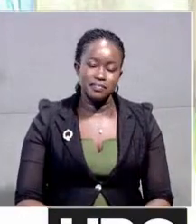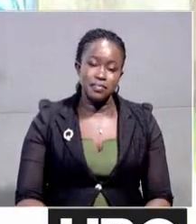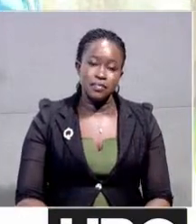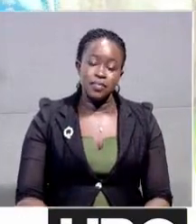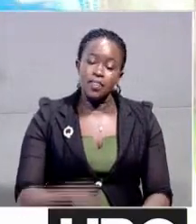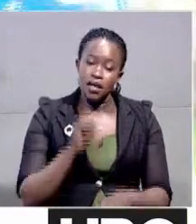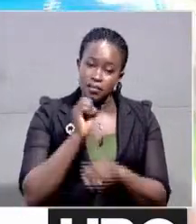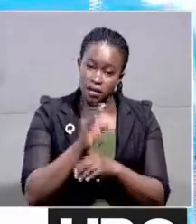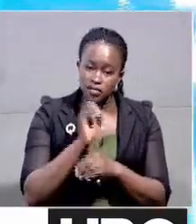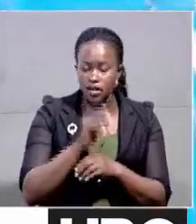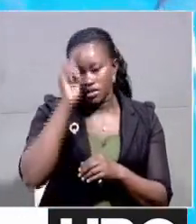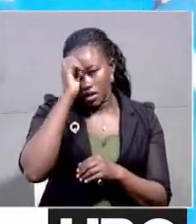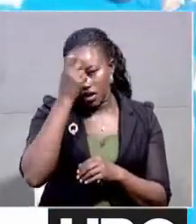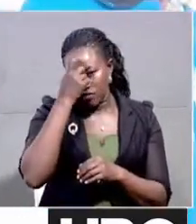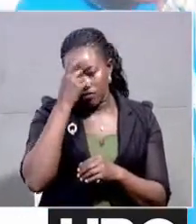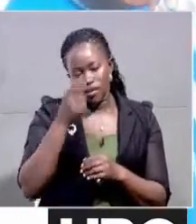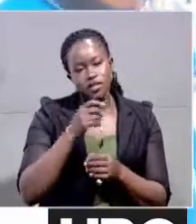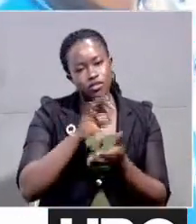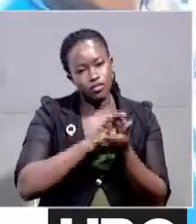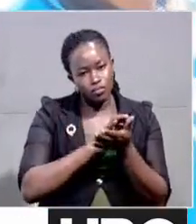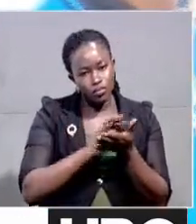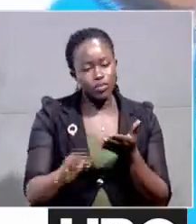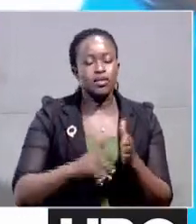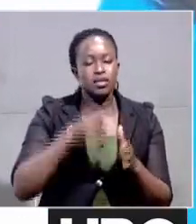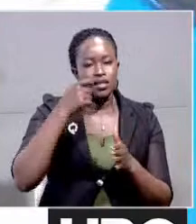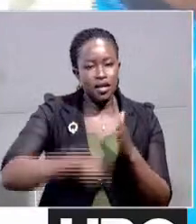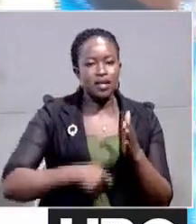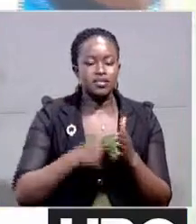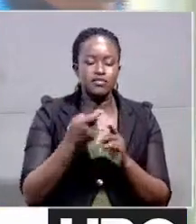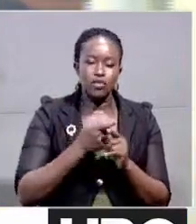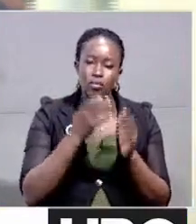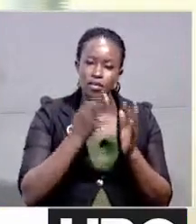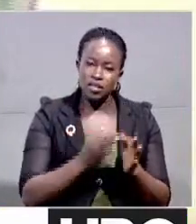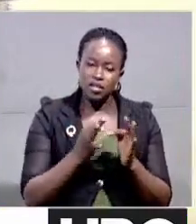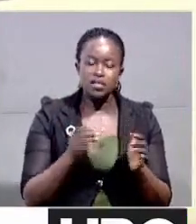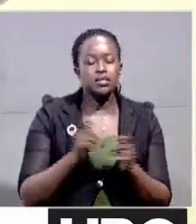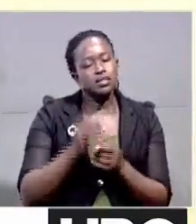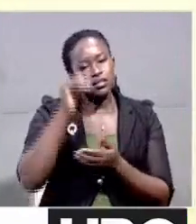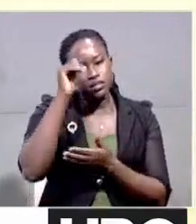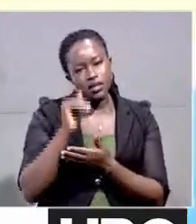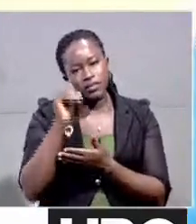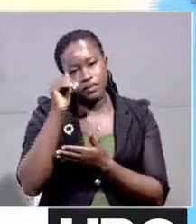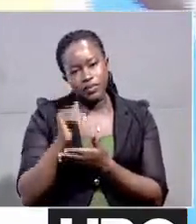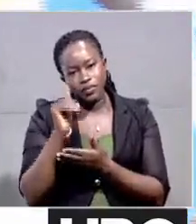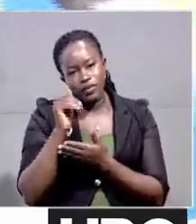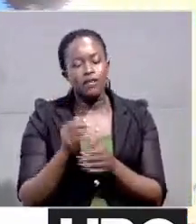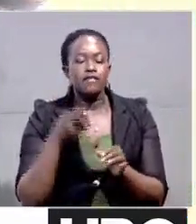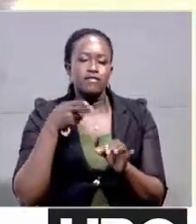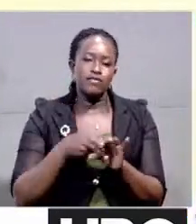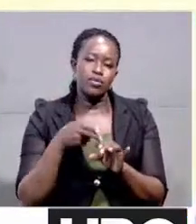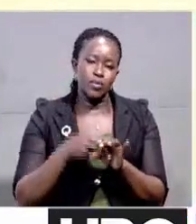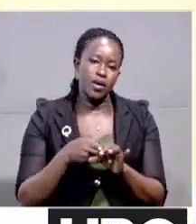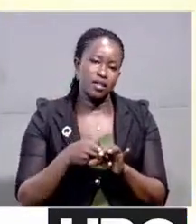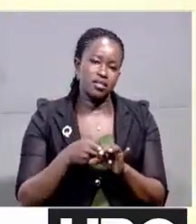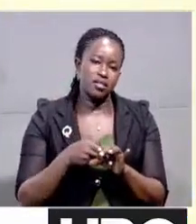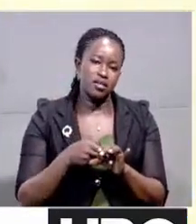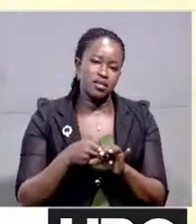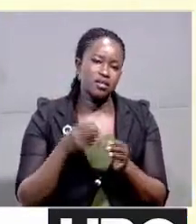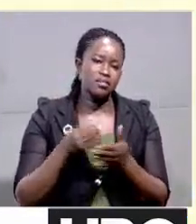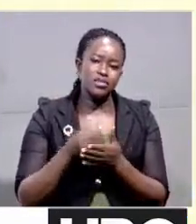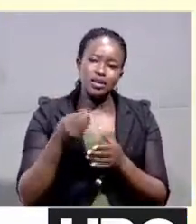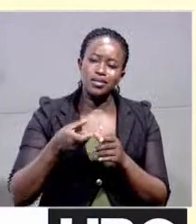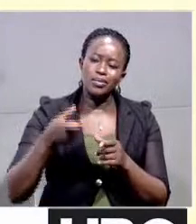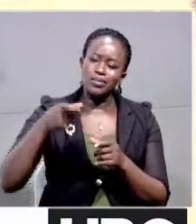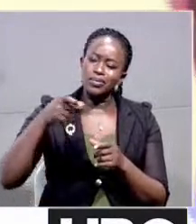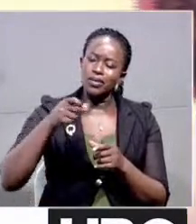advises government to waive off taxes of commodities and subsidize on the escalating fuel prices. I'm Nafka